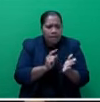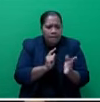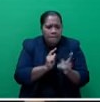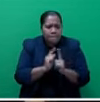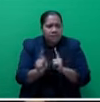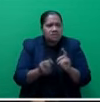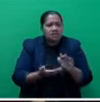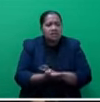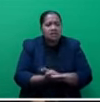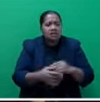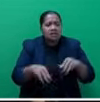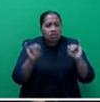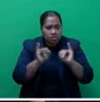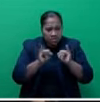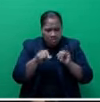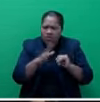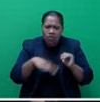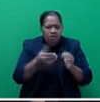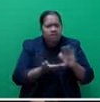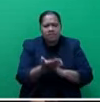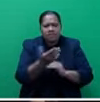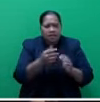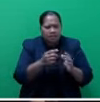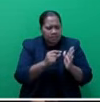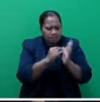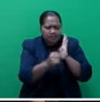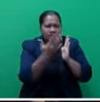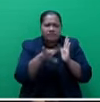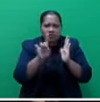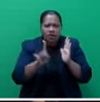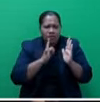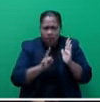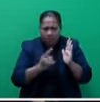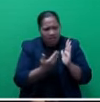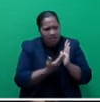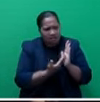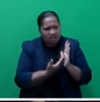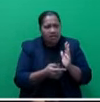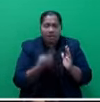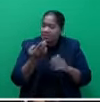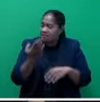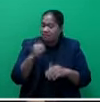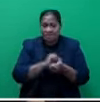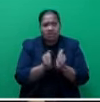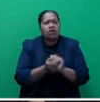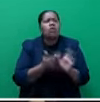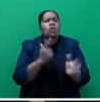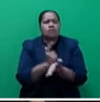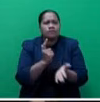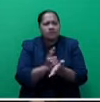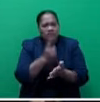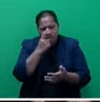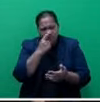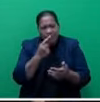Order 51. And I know, I told this Parliament in the last session, a lot of people still have difficulty